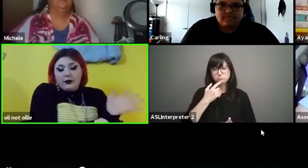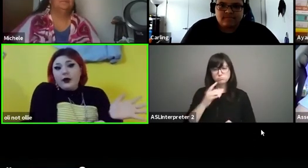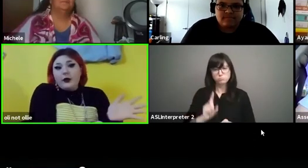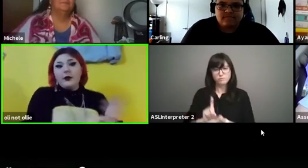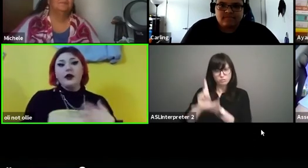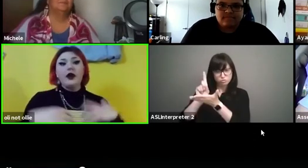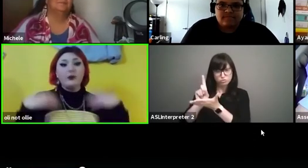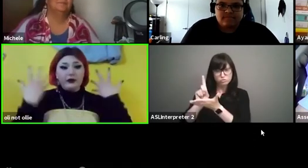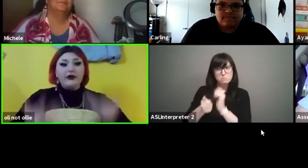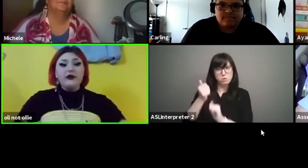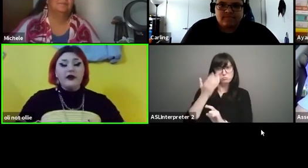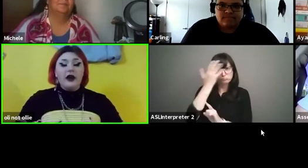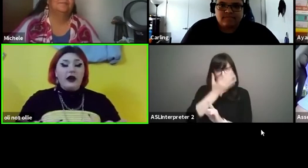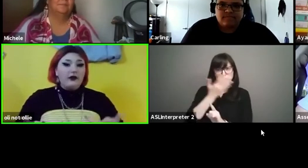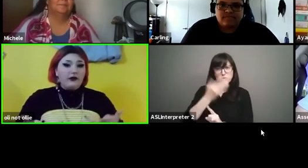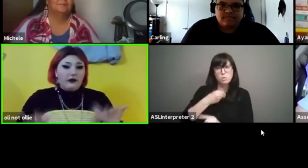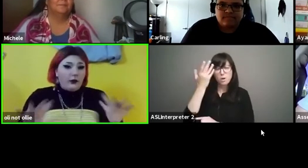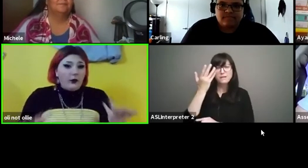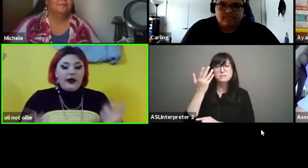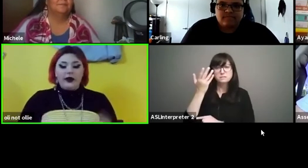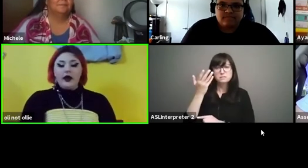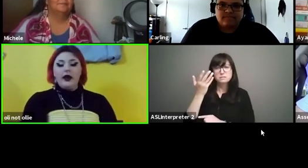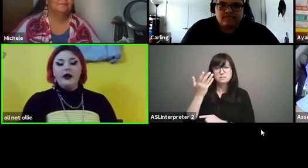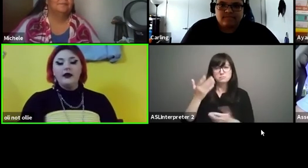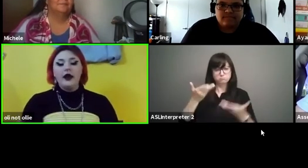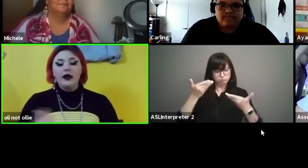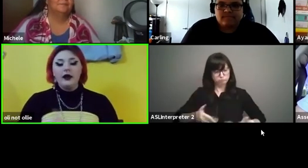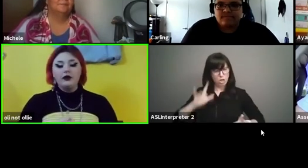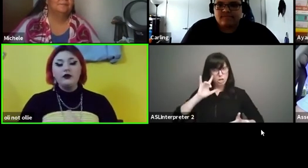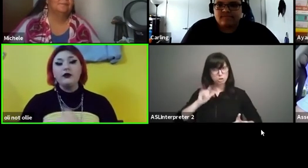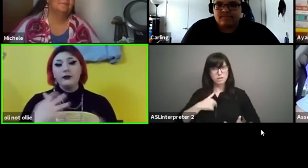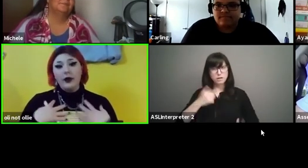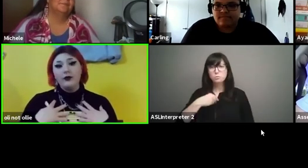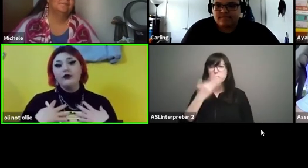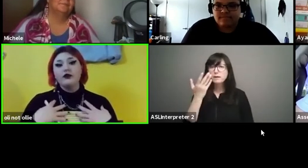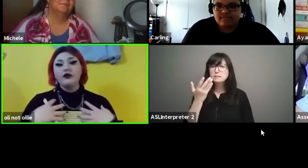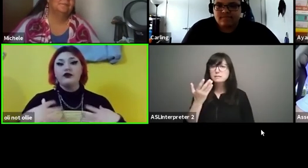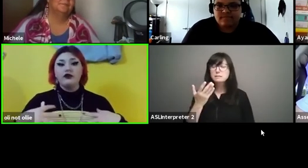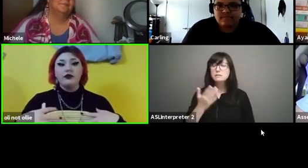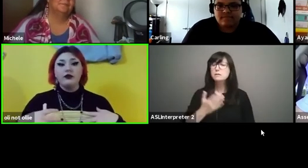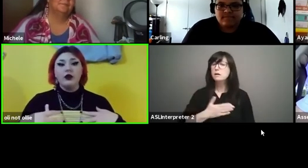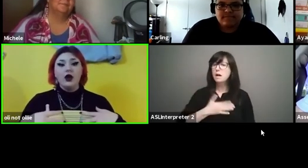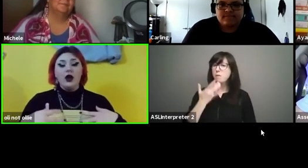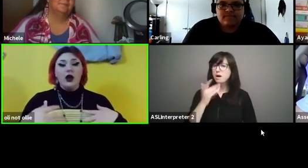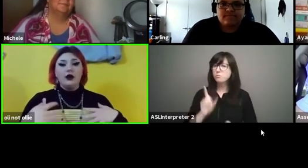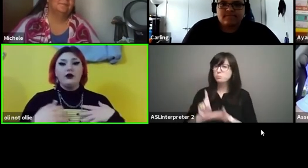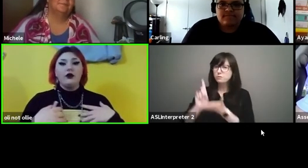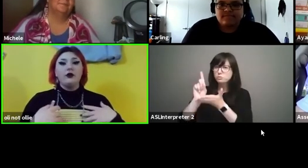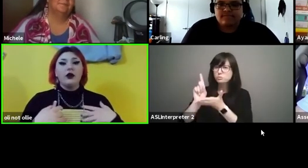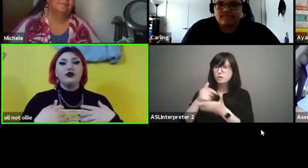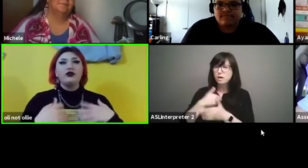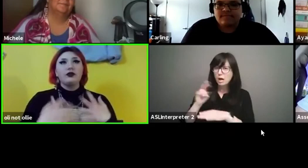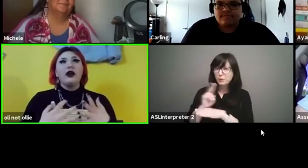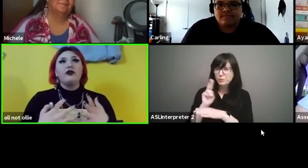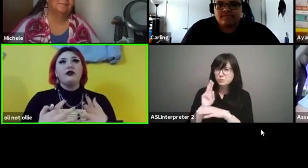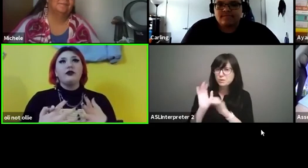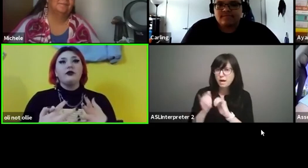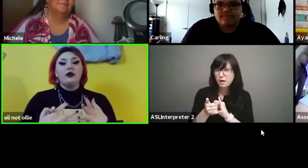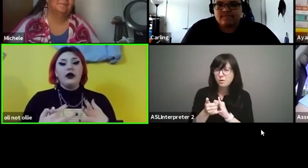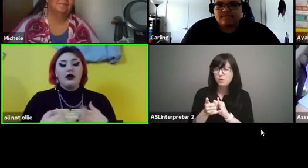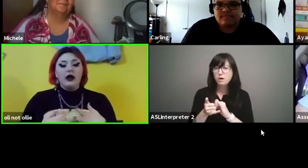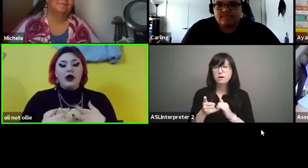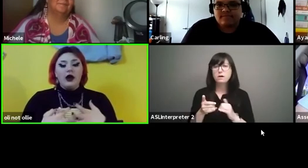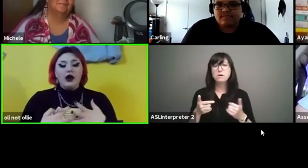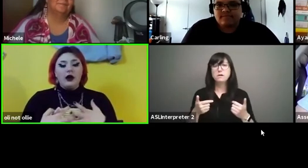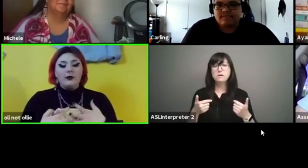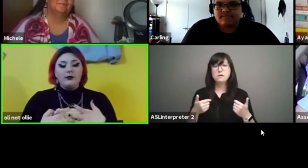being a majority white woman and presenting as white. And I use my privilege to, you know, try to